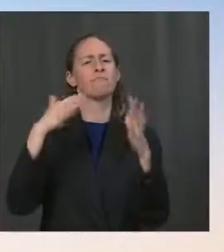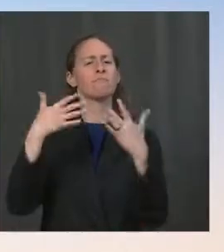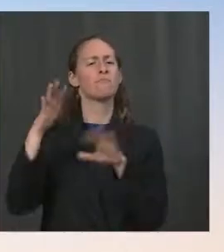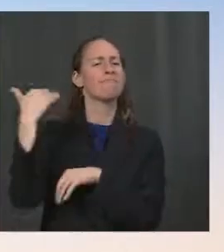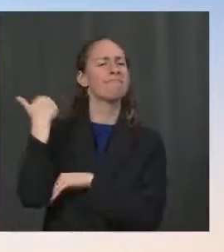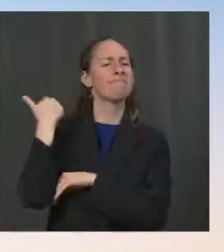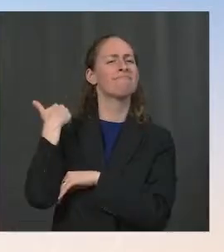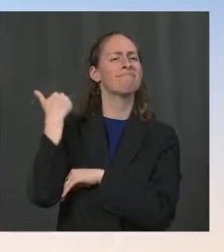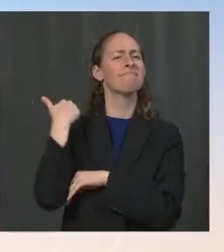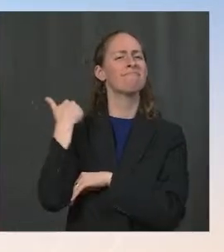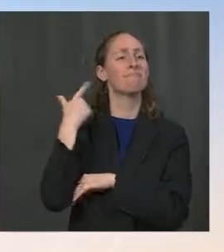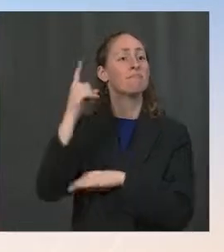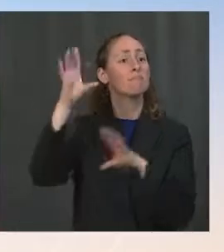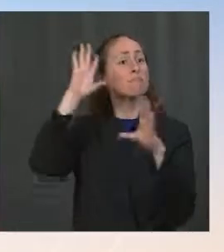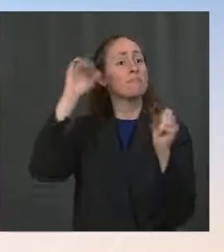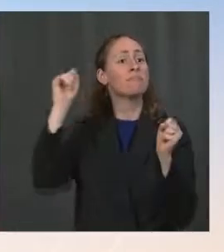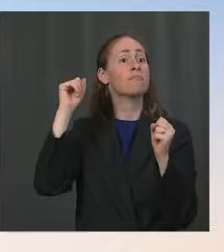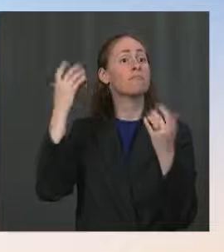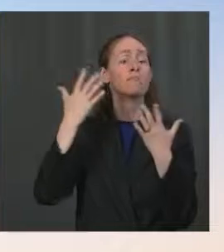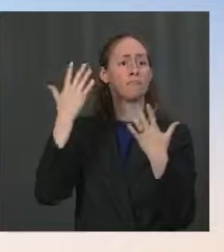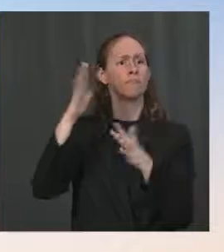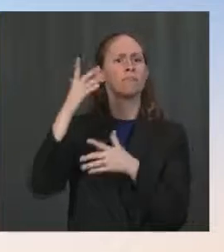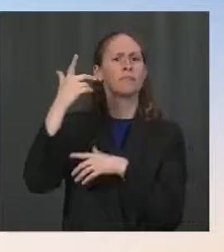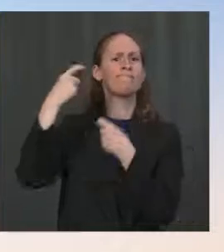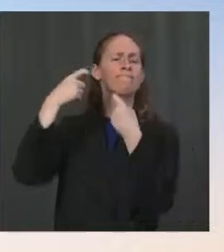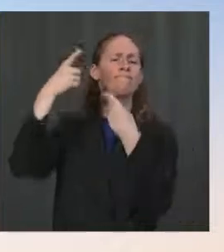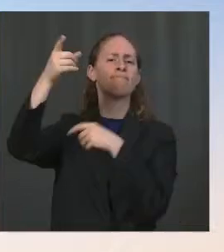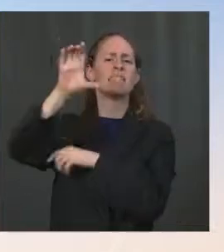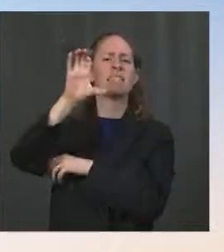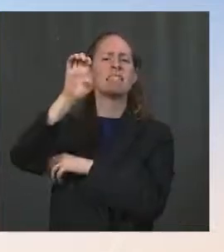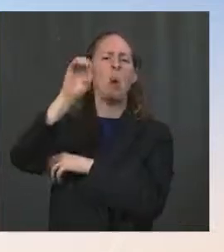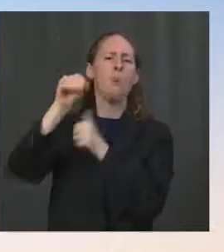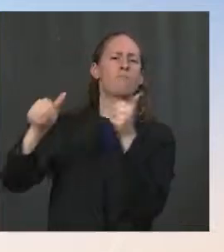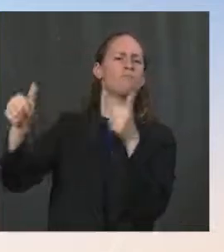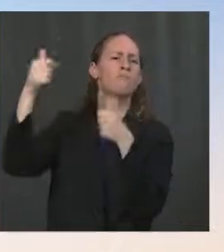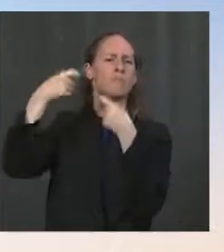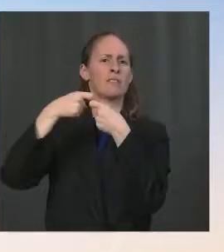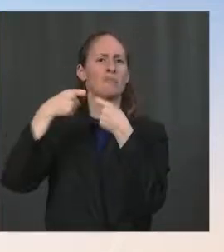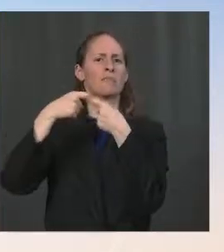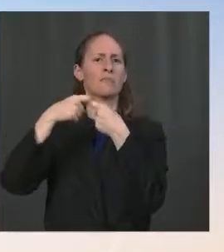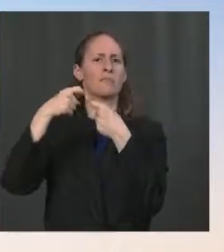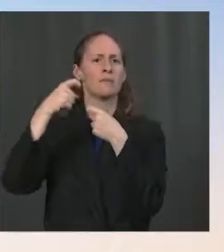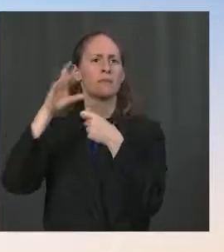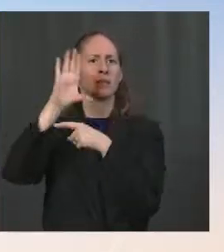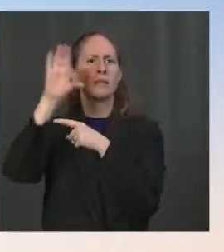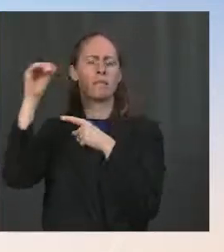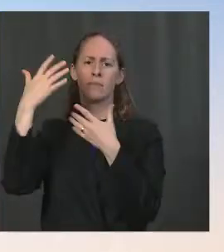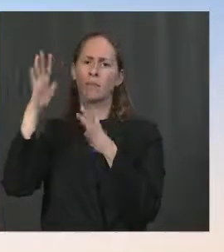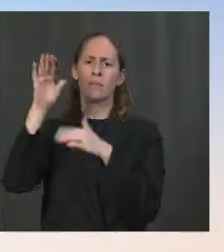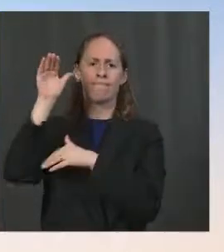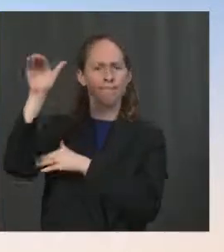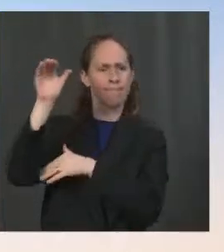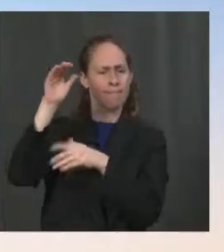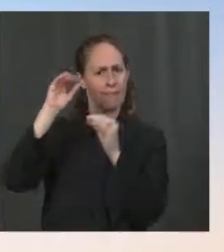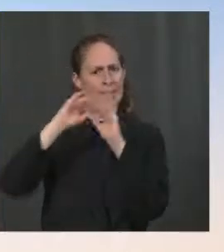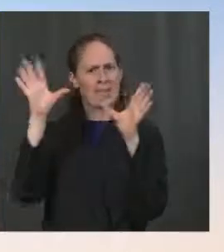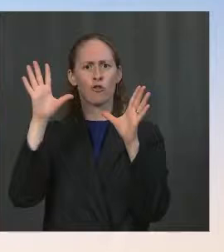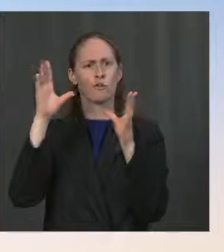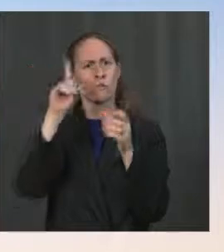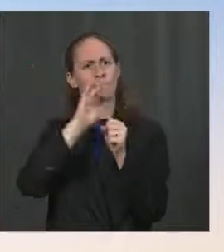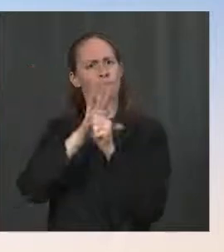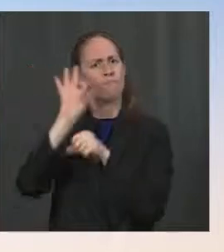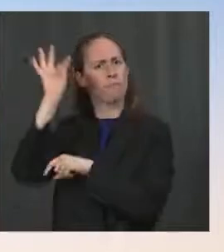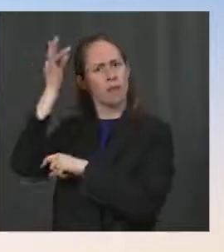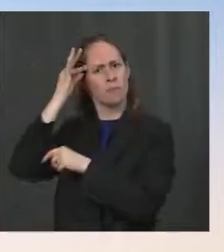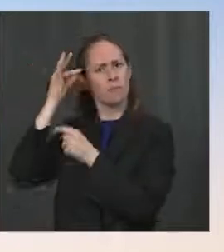with the CEOs of the largest energy companies in the Gulf Coast yesterday and committed the full weight of the federal government. We know, he knows, how important it is for